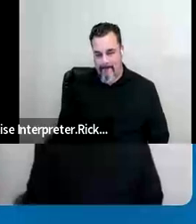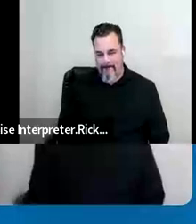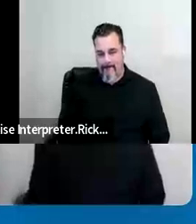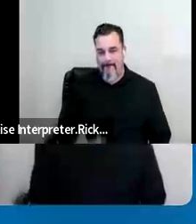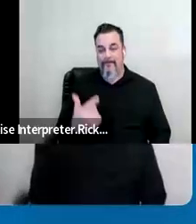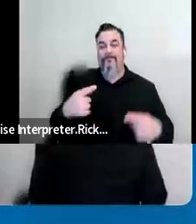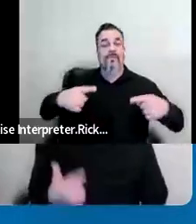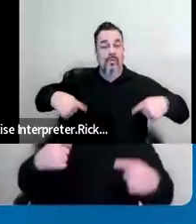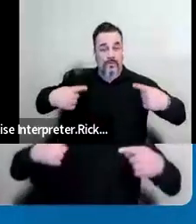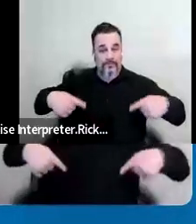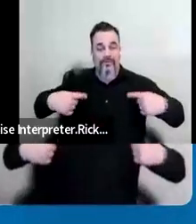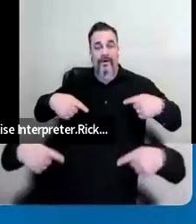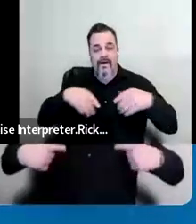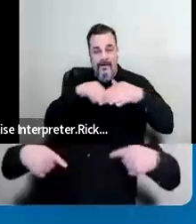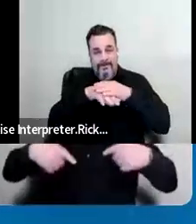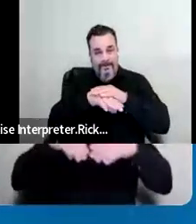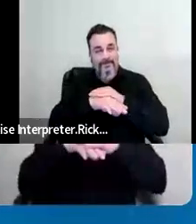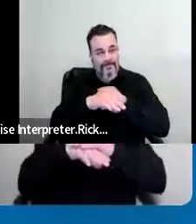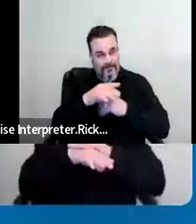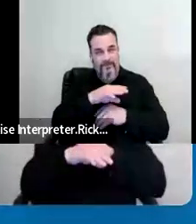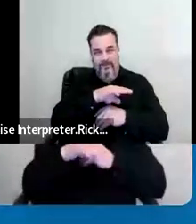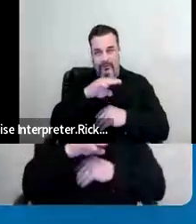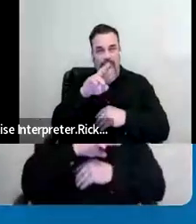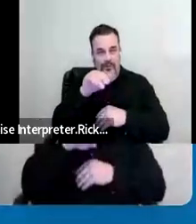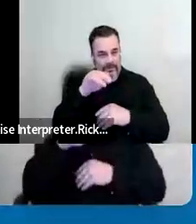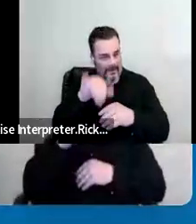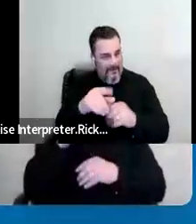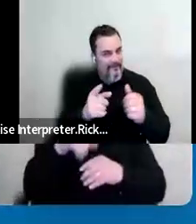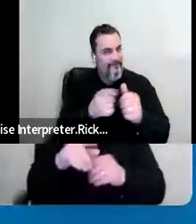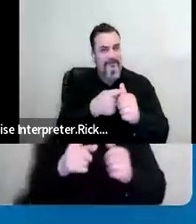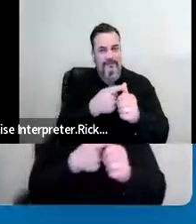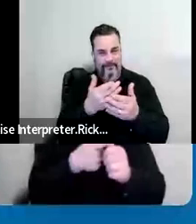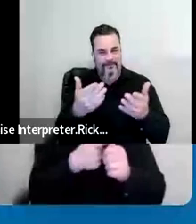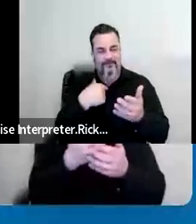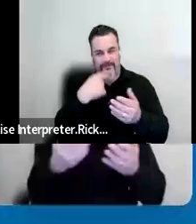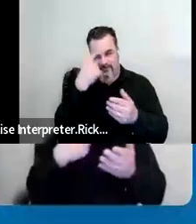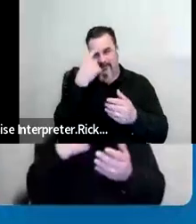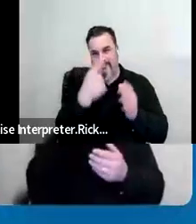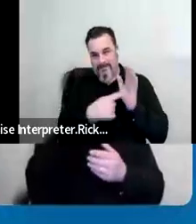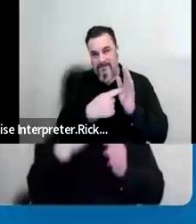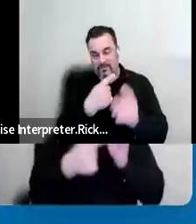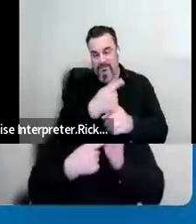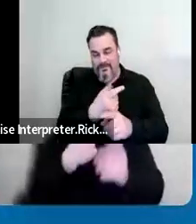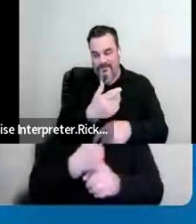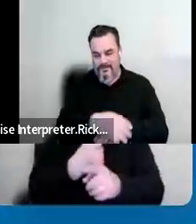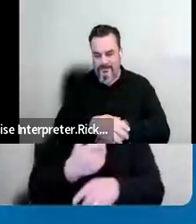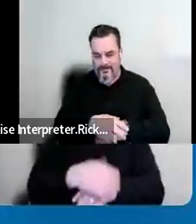Wheelchair access ramps. I know, right? Why is that? That's like the first thing we think of sometimes, right?